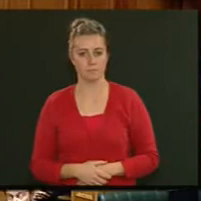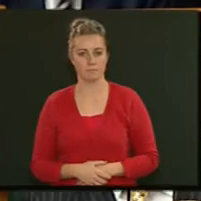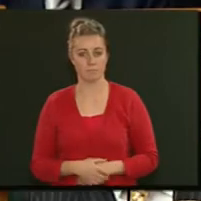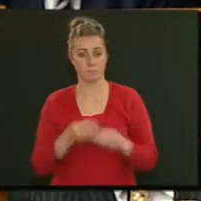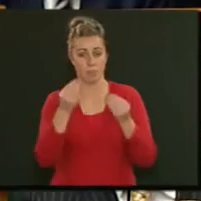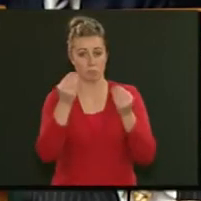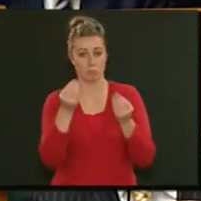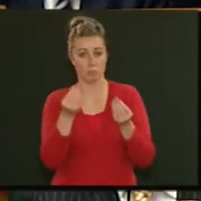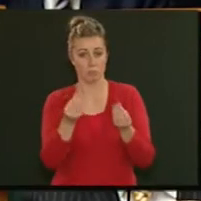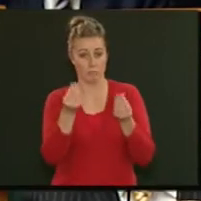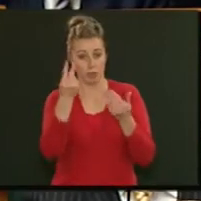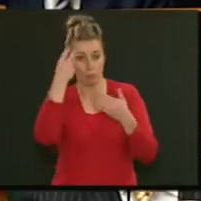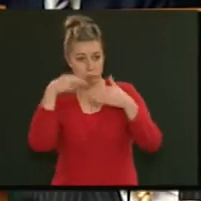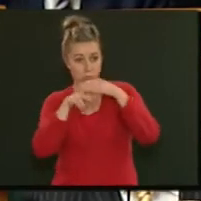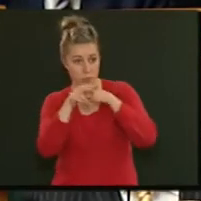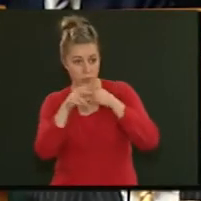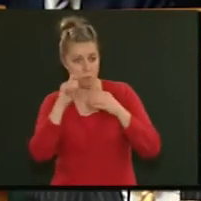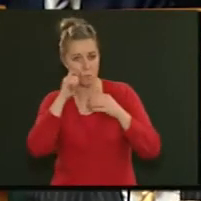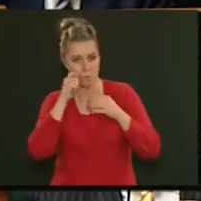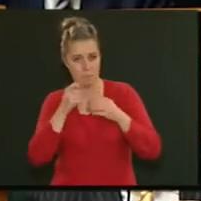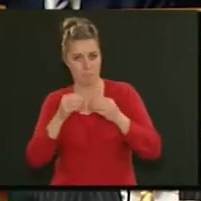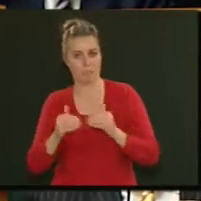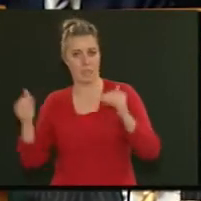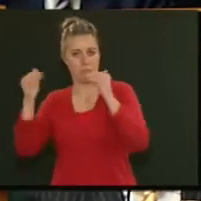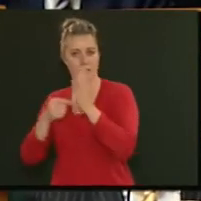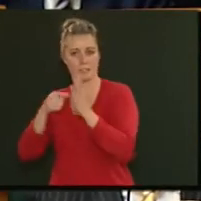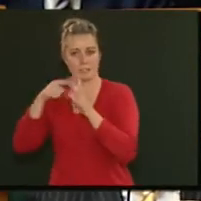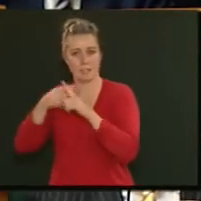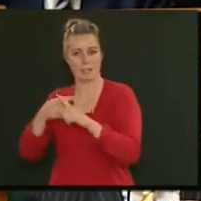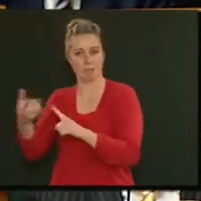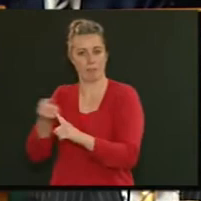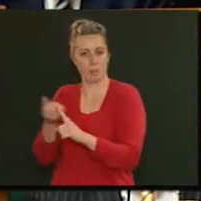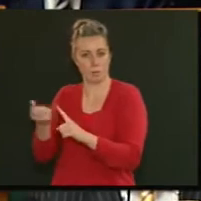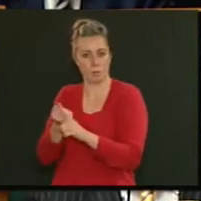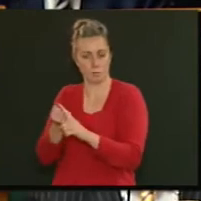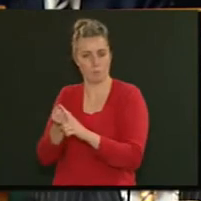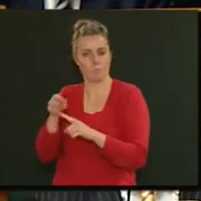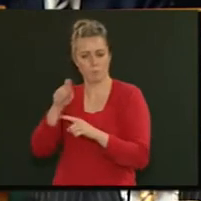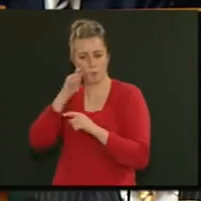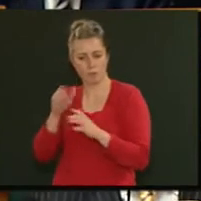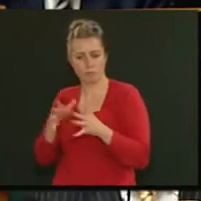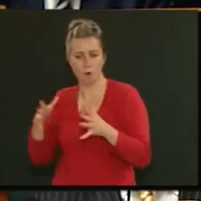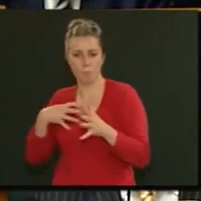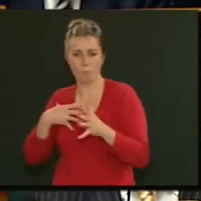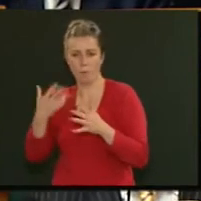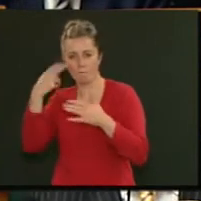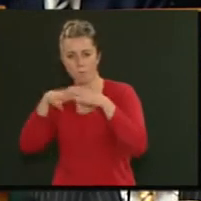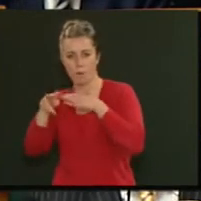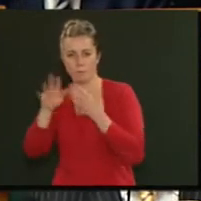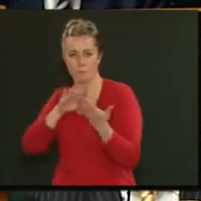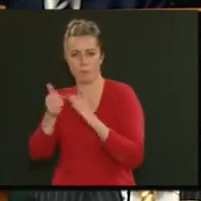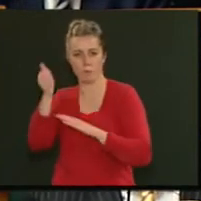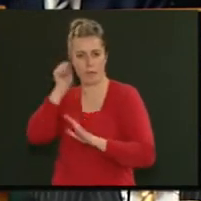Treasury's economic projections flow through to increased tax revenue. These are expected to grow slightly more than forecast in last year's